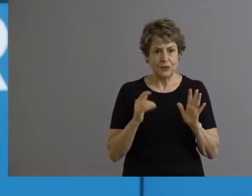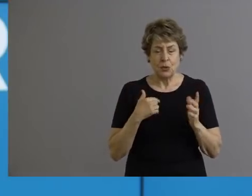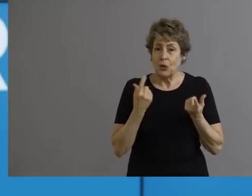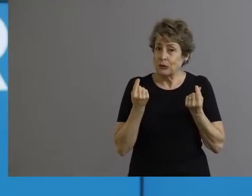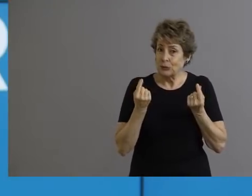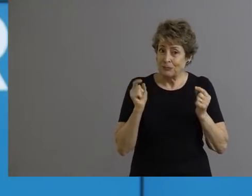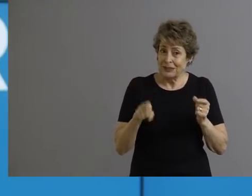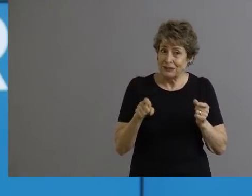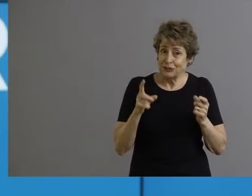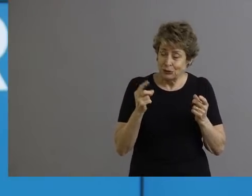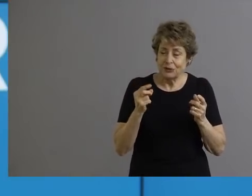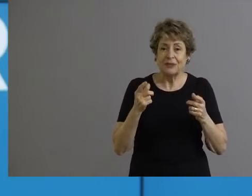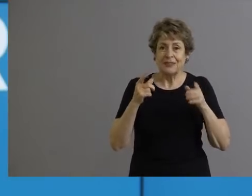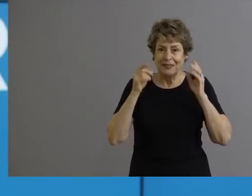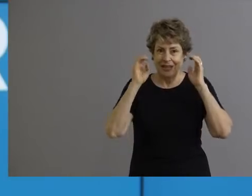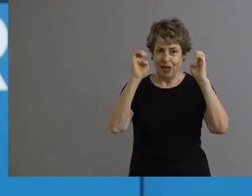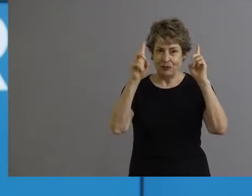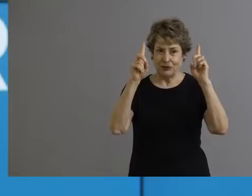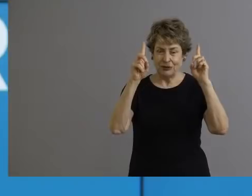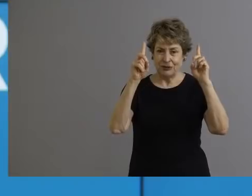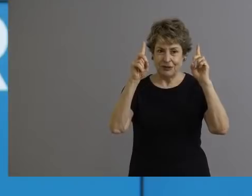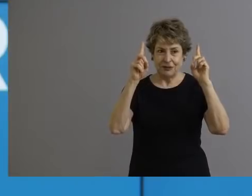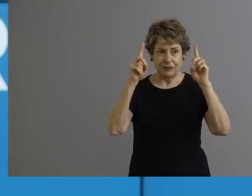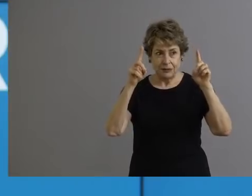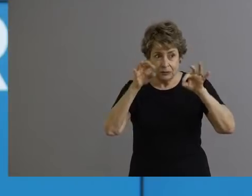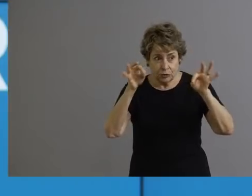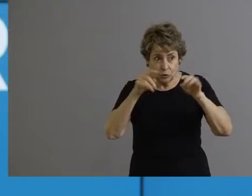public participation. Of course,